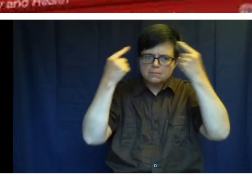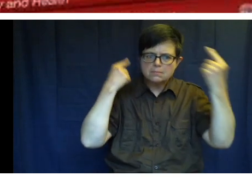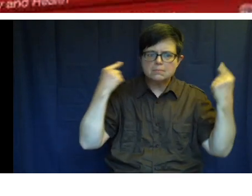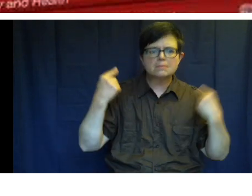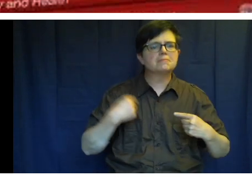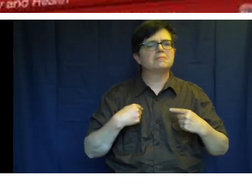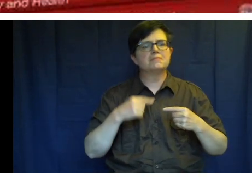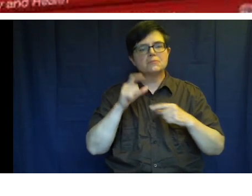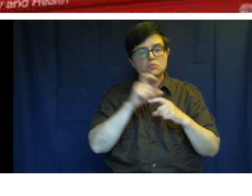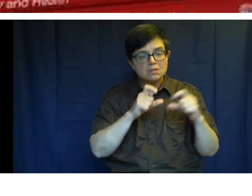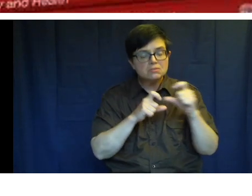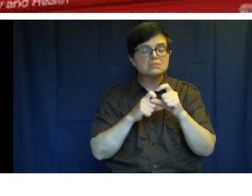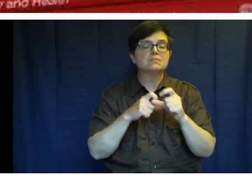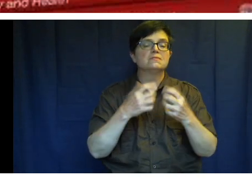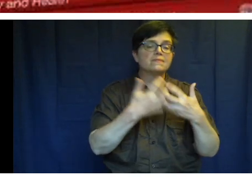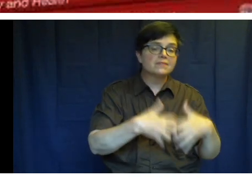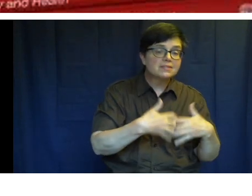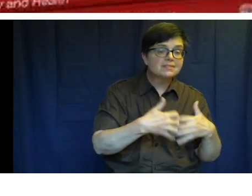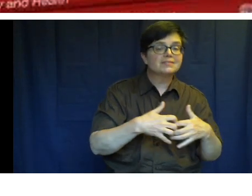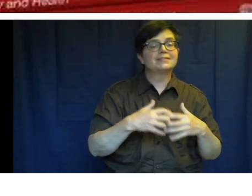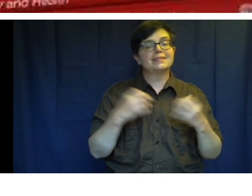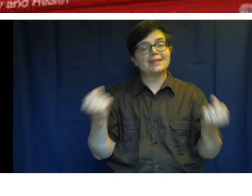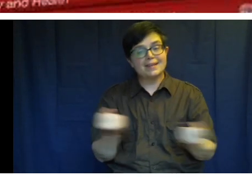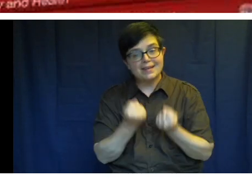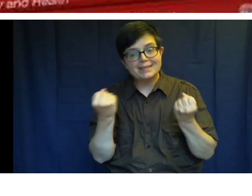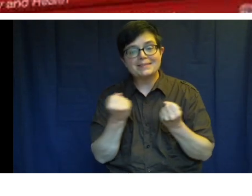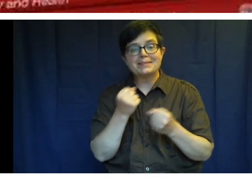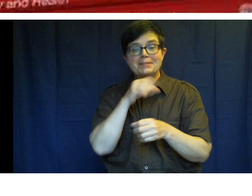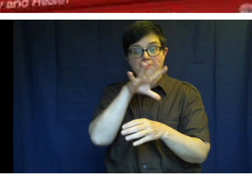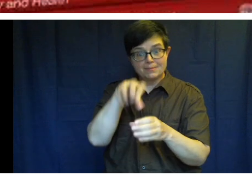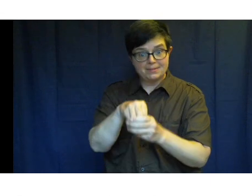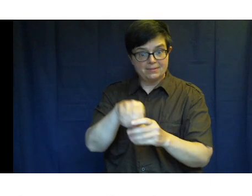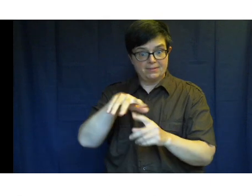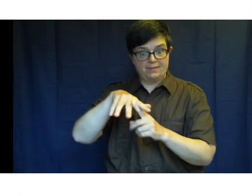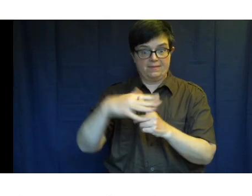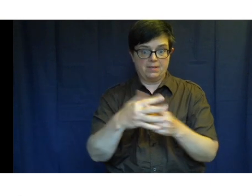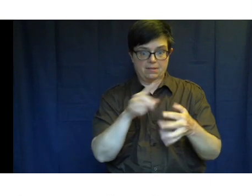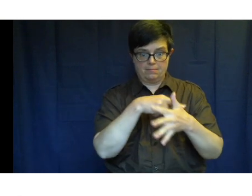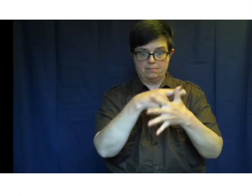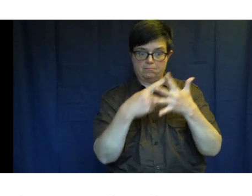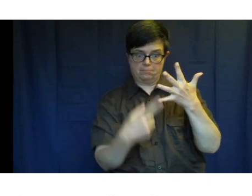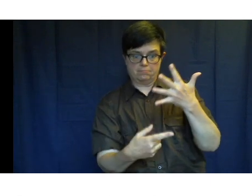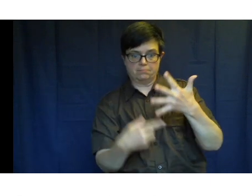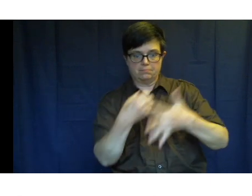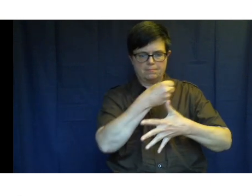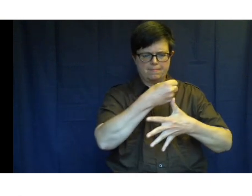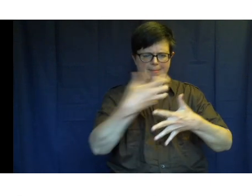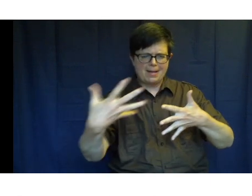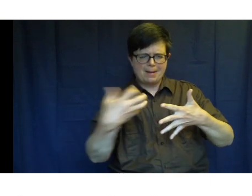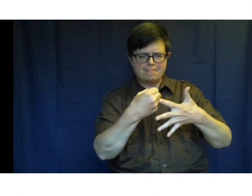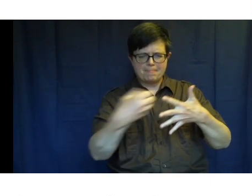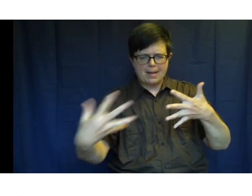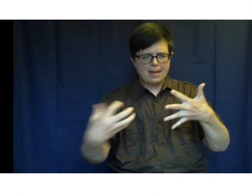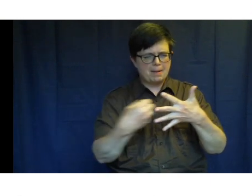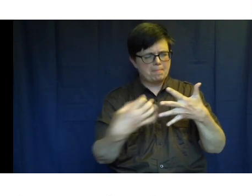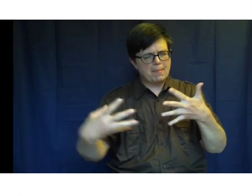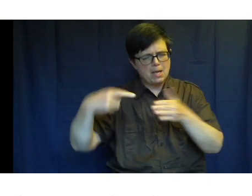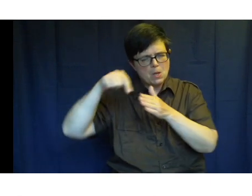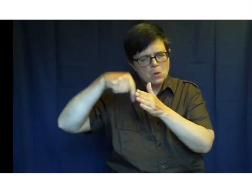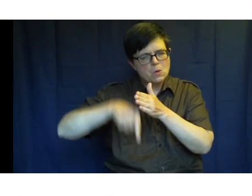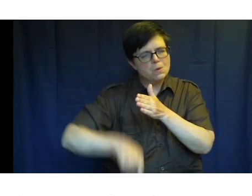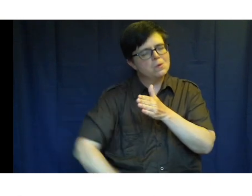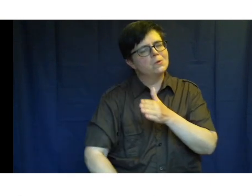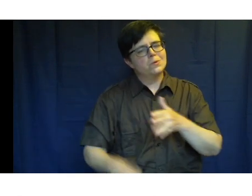structures, functions, activities, participation, and the environment. They can become very